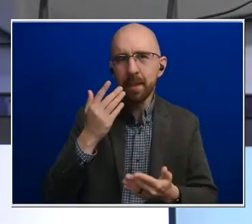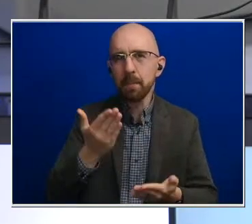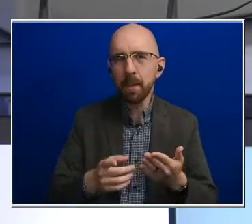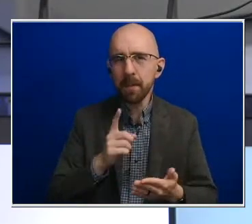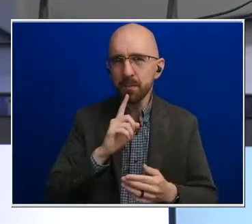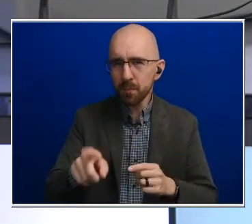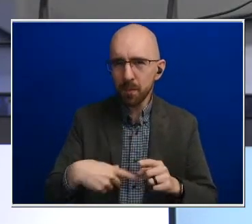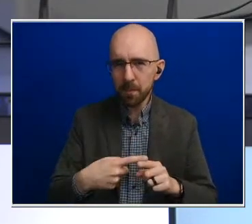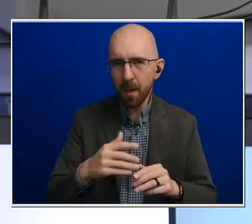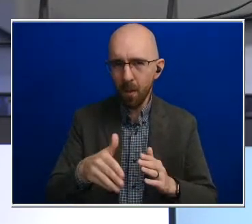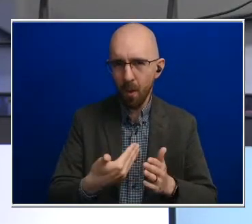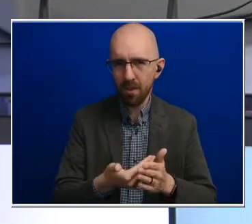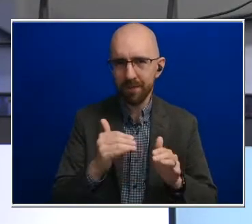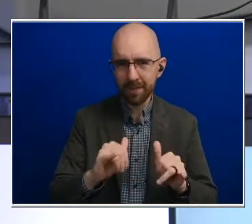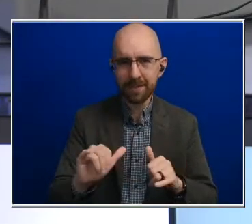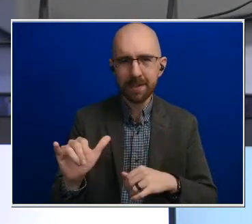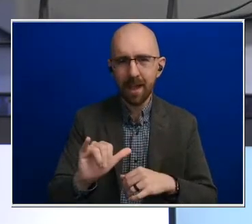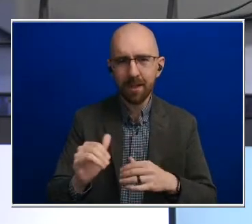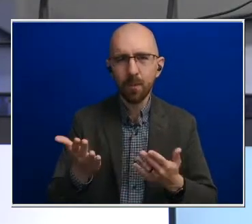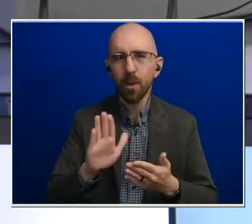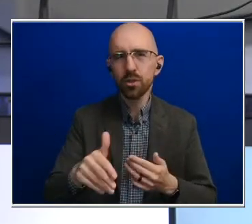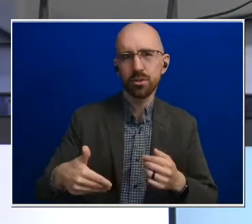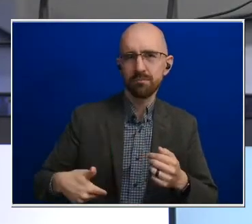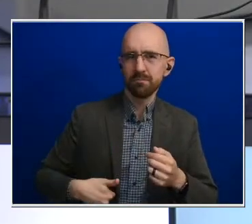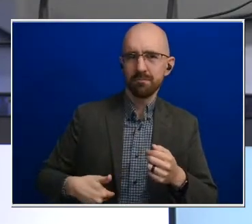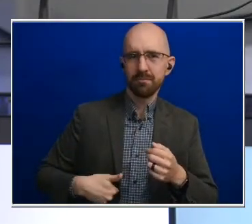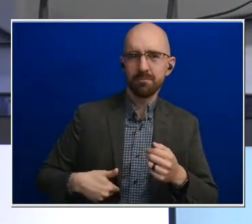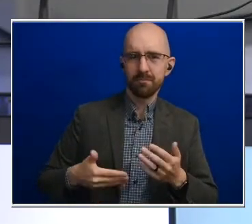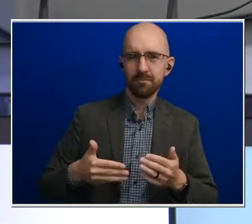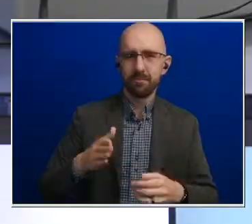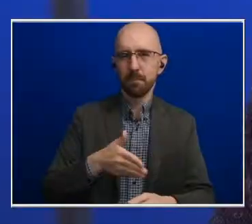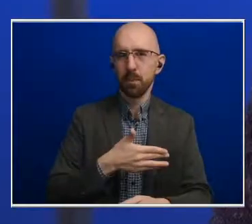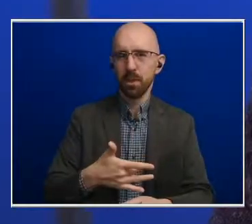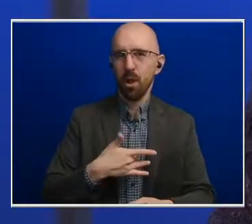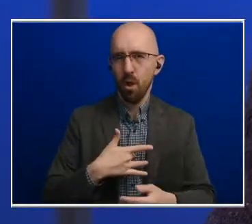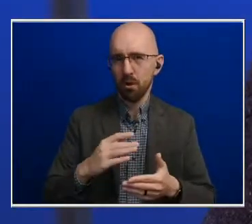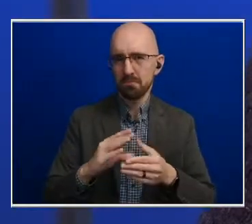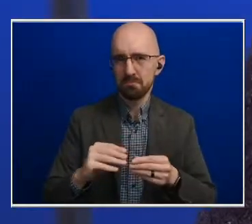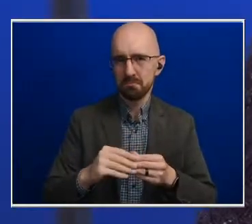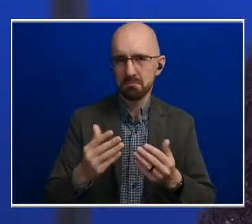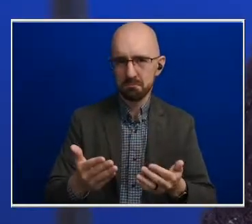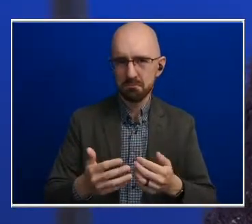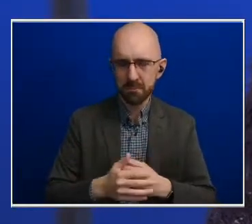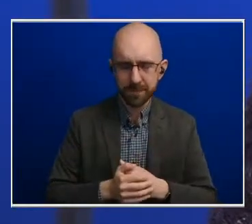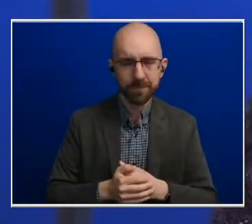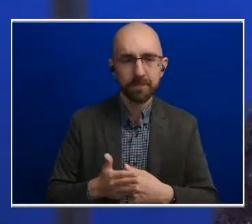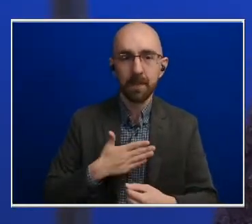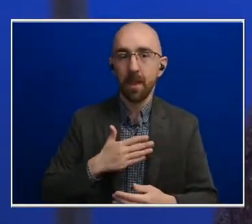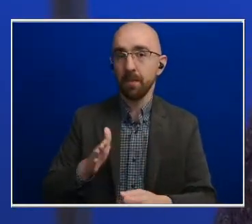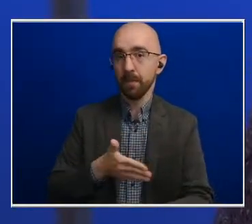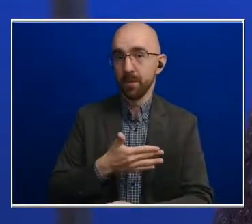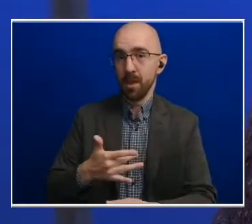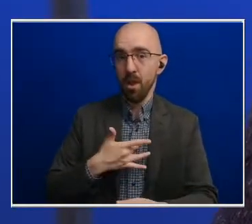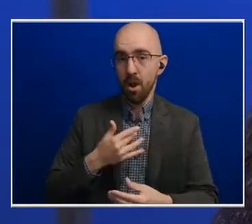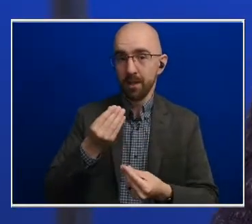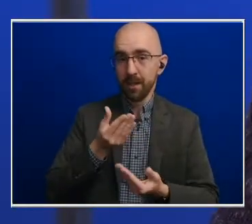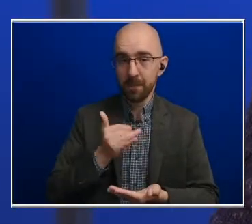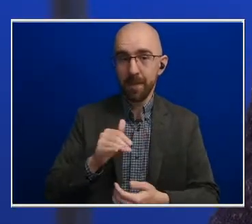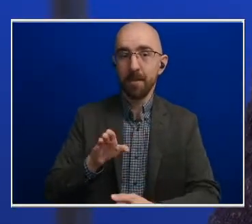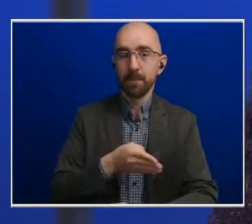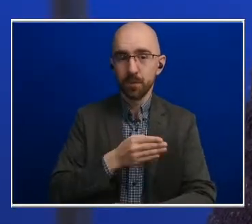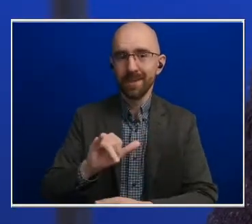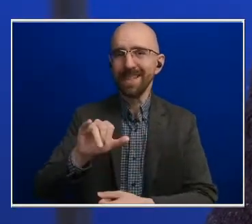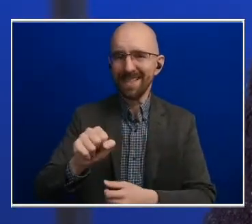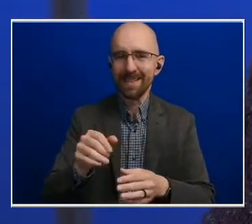Like, what's your gut or your music heart tell you? My music heart tells me that music is important, and if